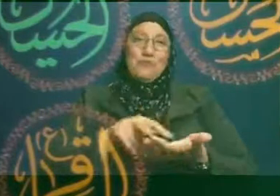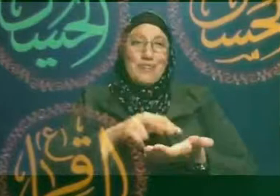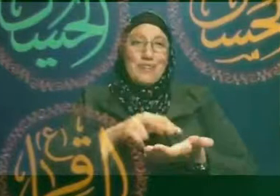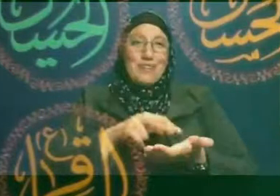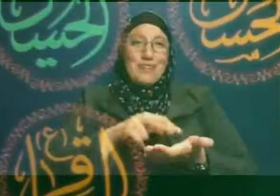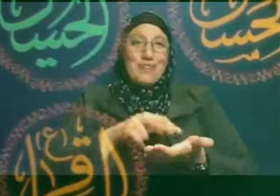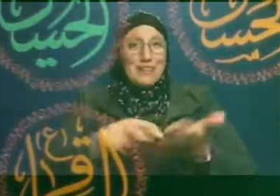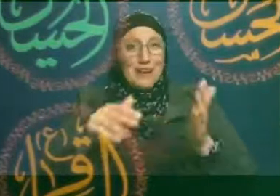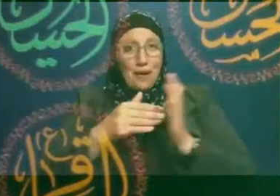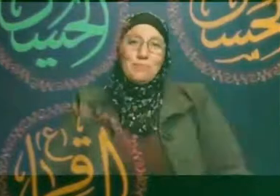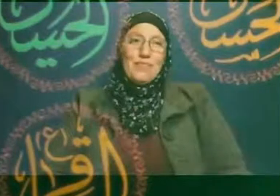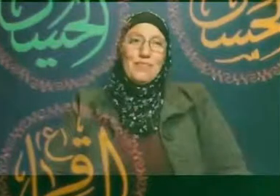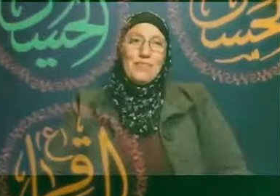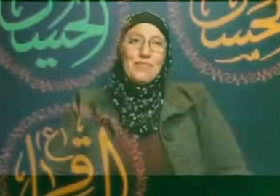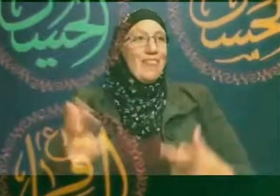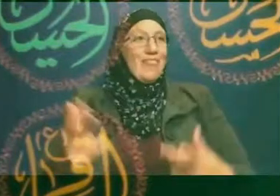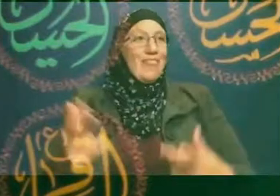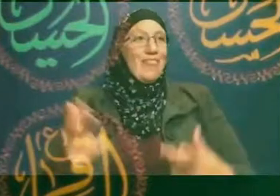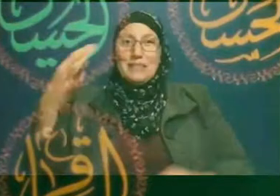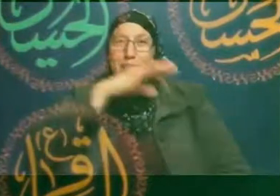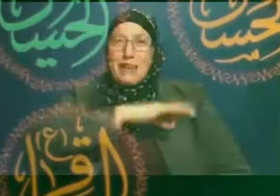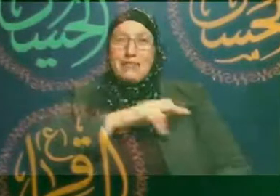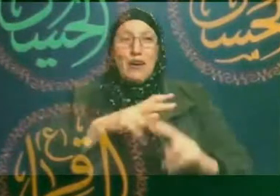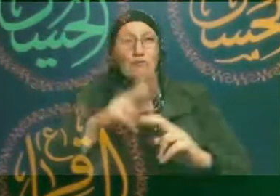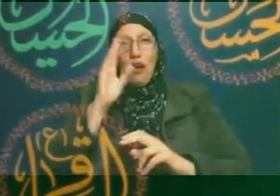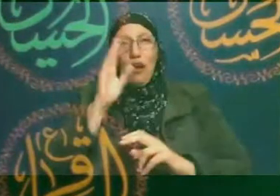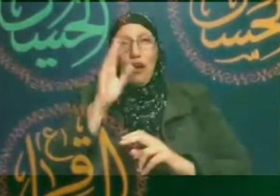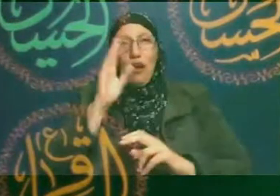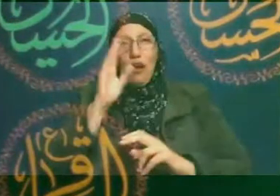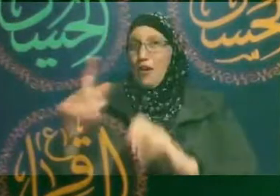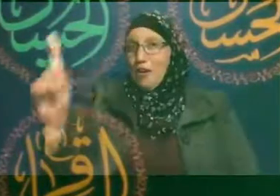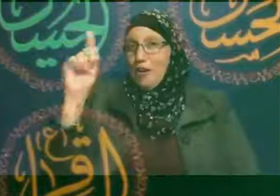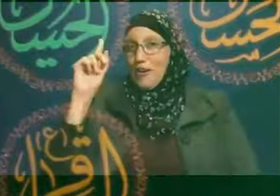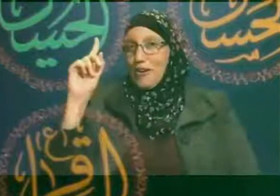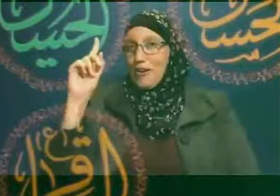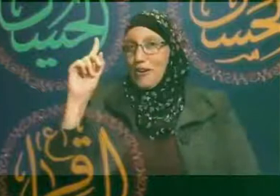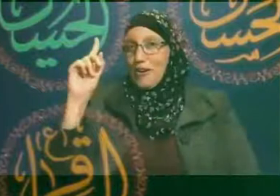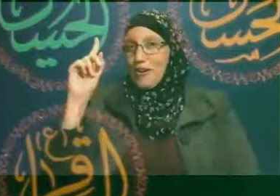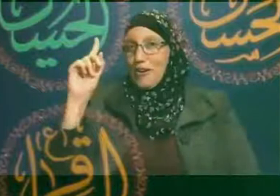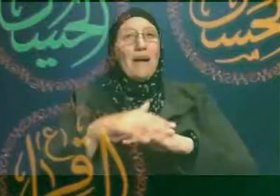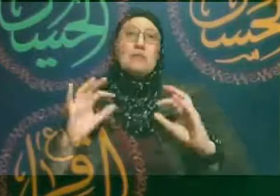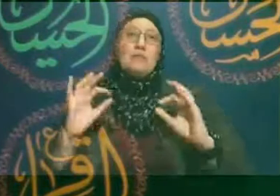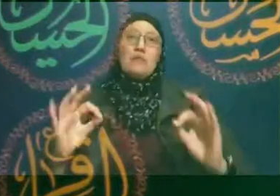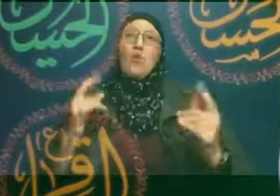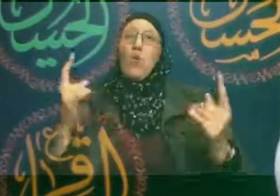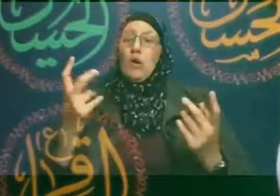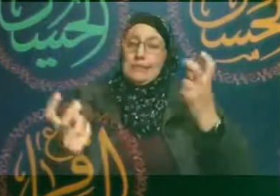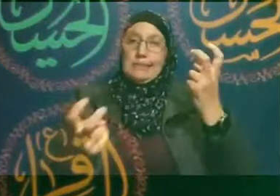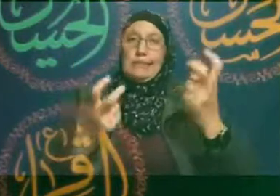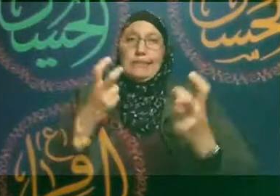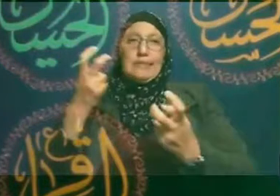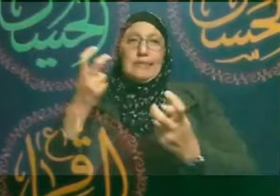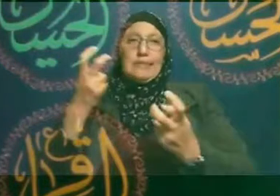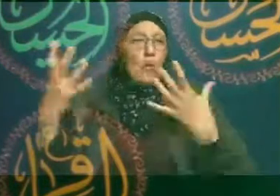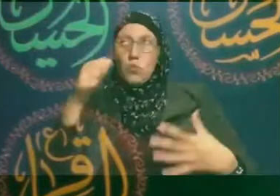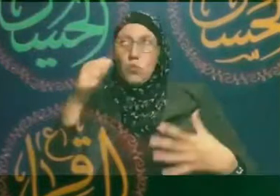direct communication with God is with reference to those who are seeking God, looking for God.